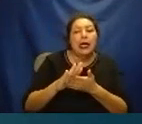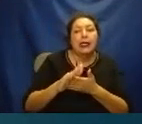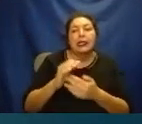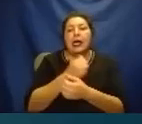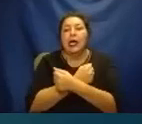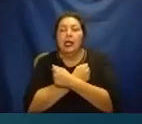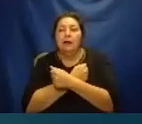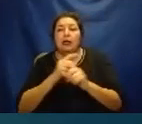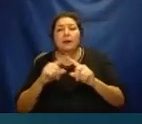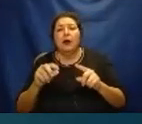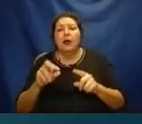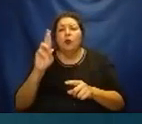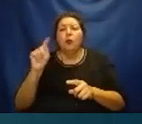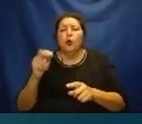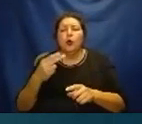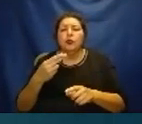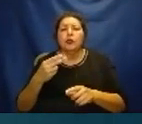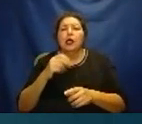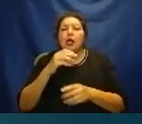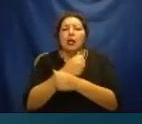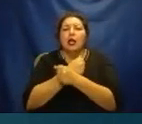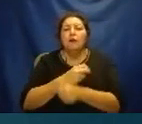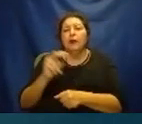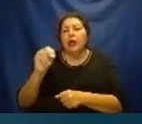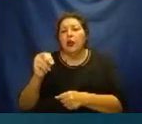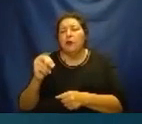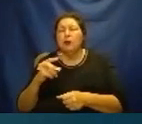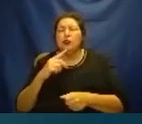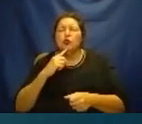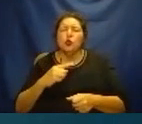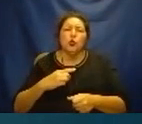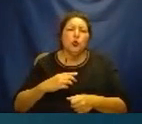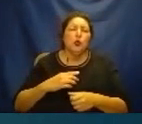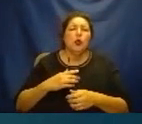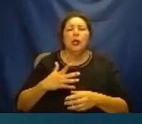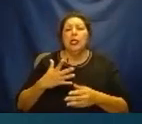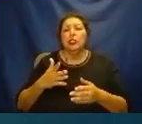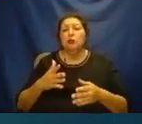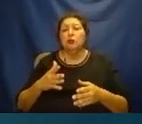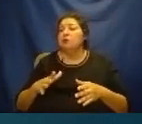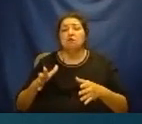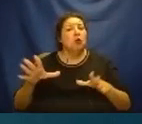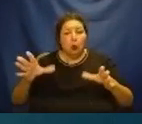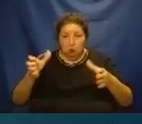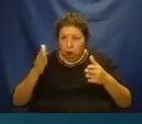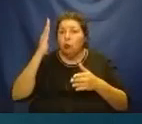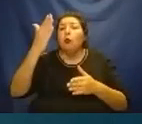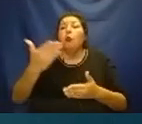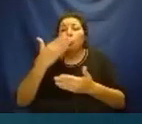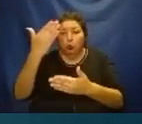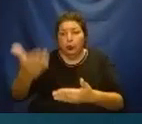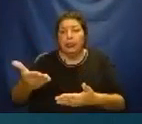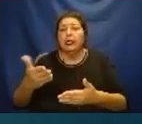was so sincere and faithful, she was ready to brave that ordeal in order to provide for her